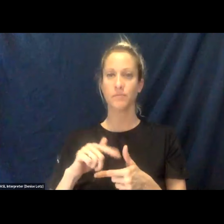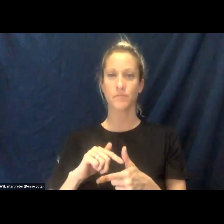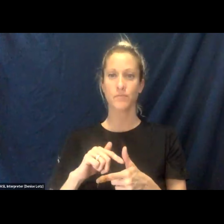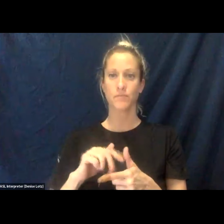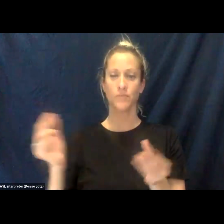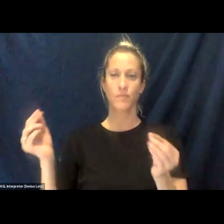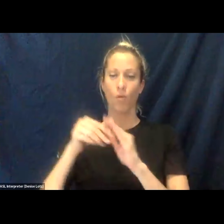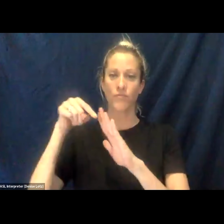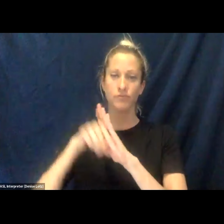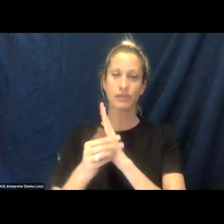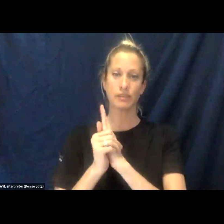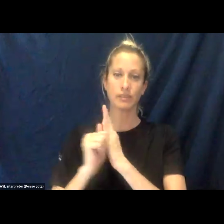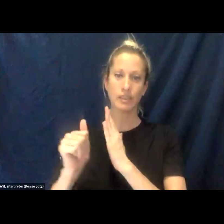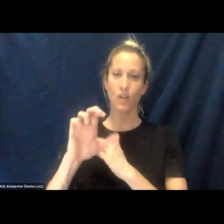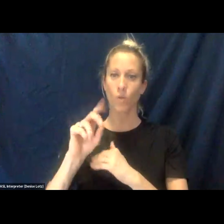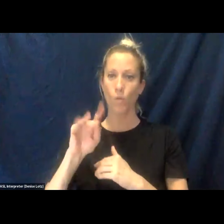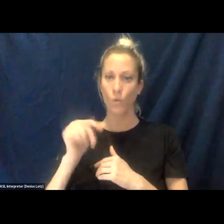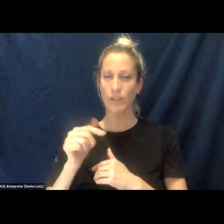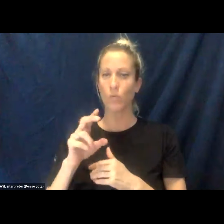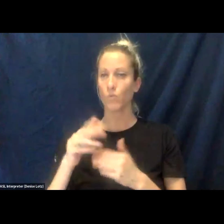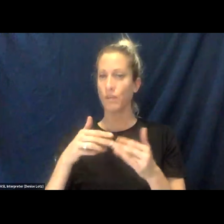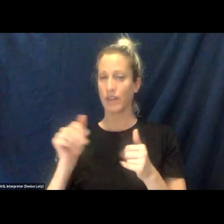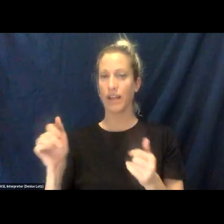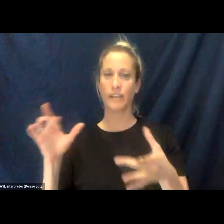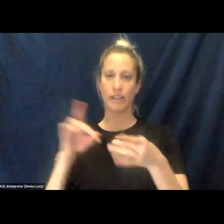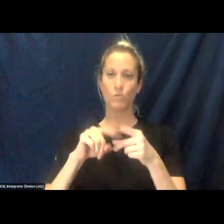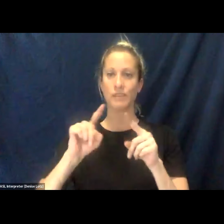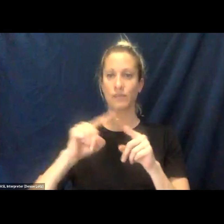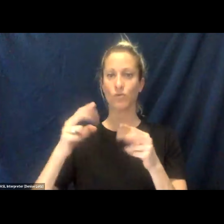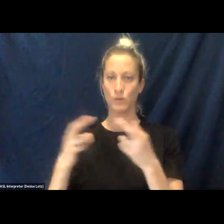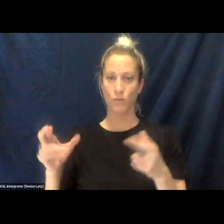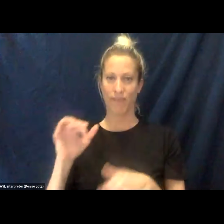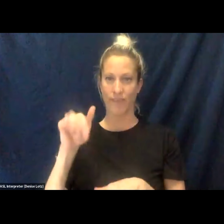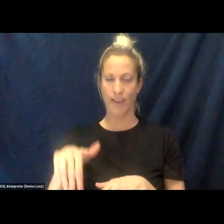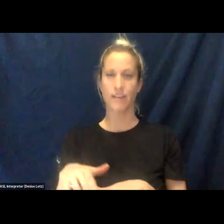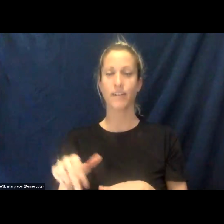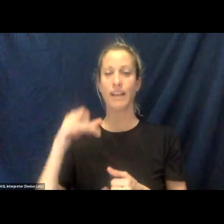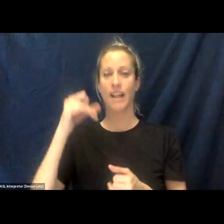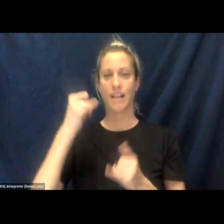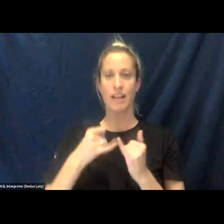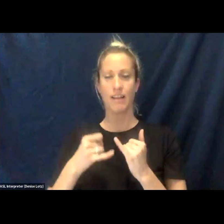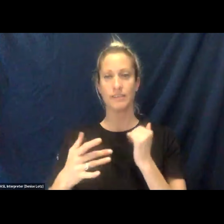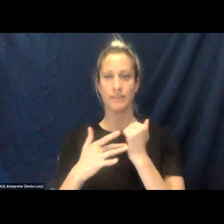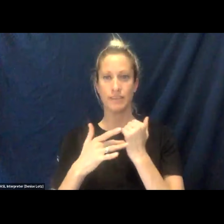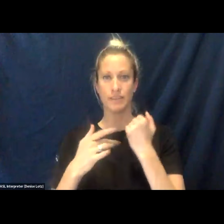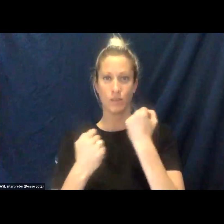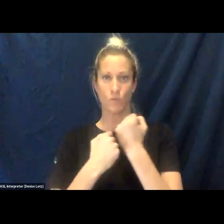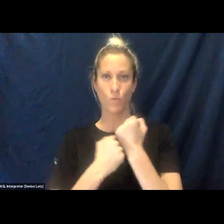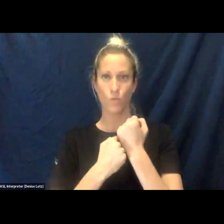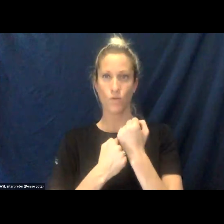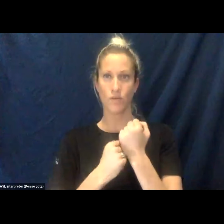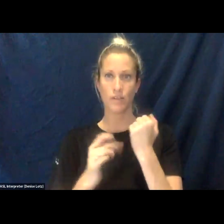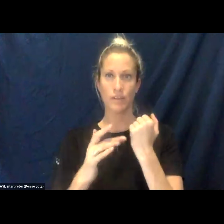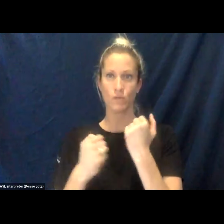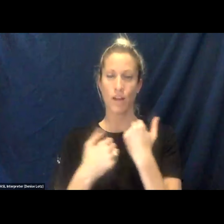advanced skilling in a specific area. We can help connect them to resources like that. The last one around technical support. Technical support, we have